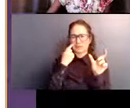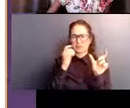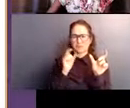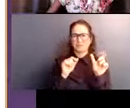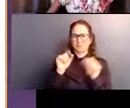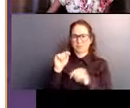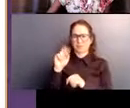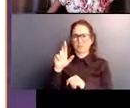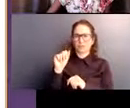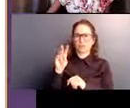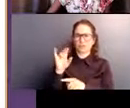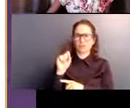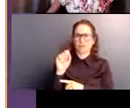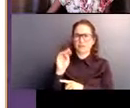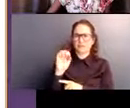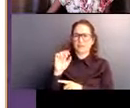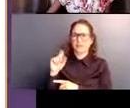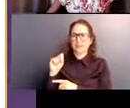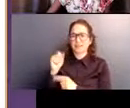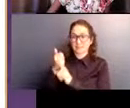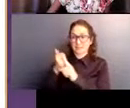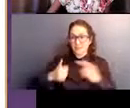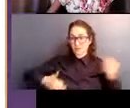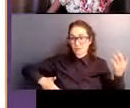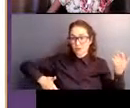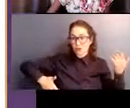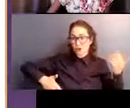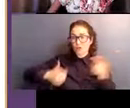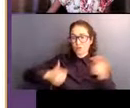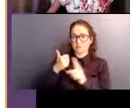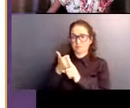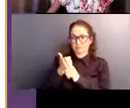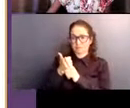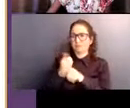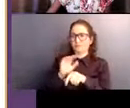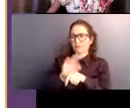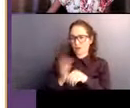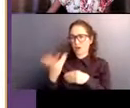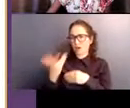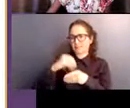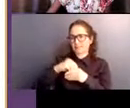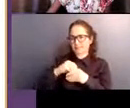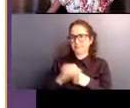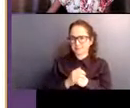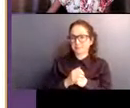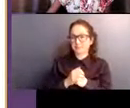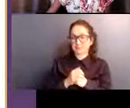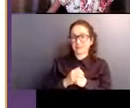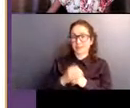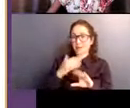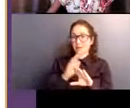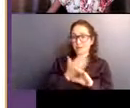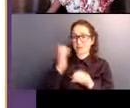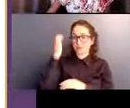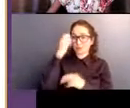left, Travis Meeks is a guitarist that's on the autism spectrum. There's a band in Europe